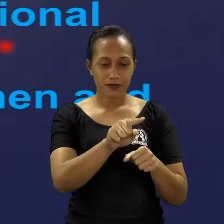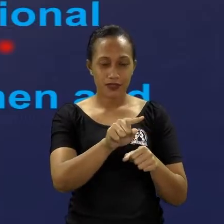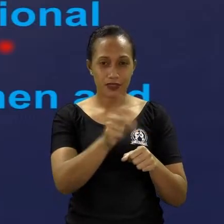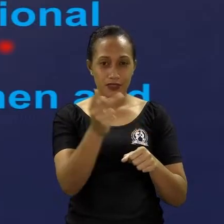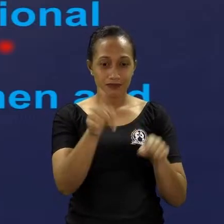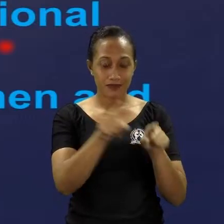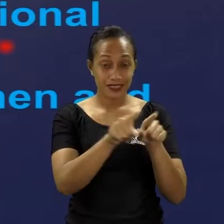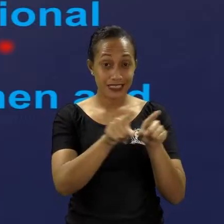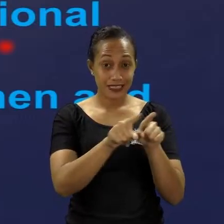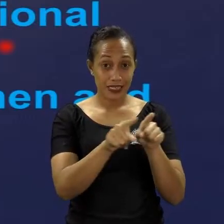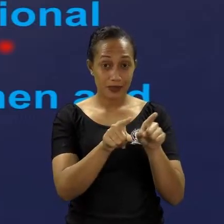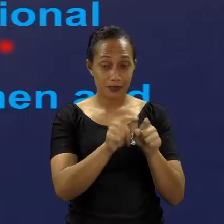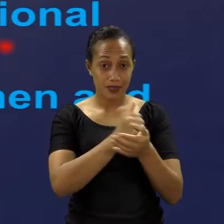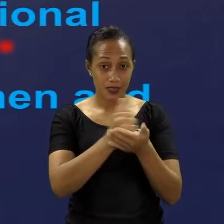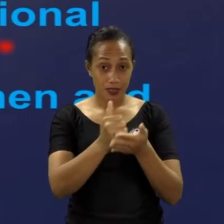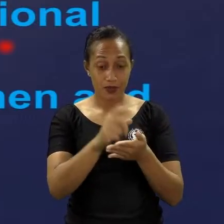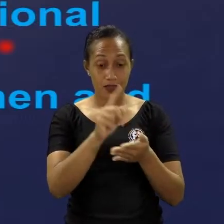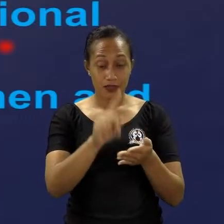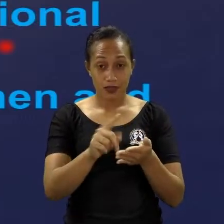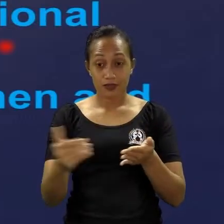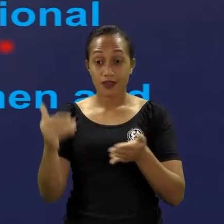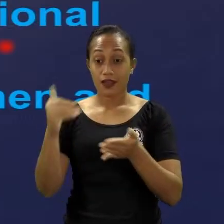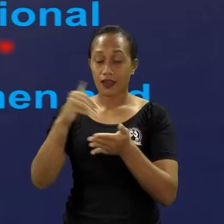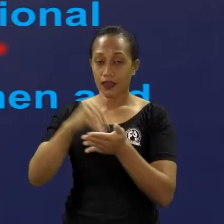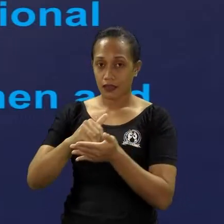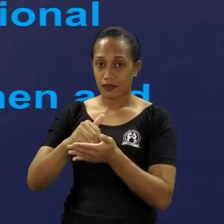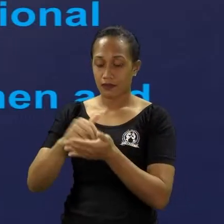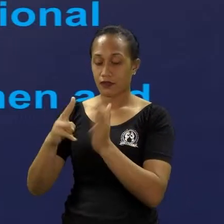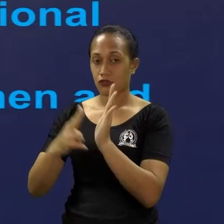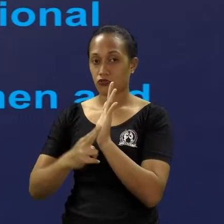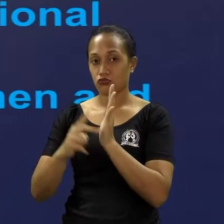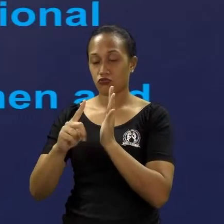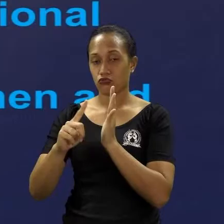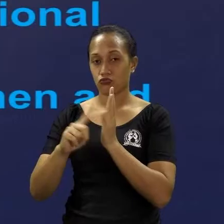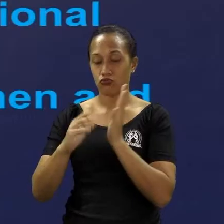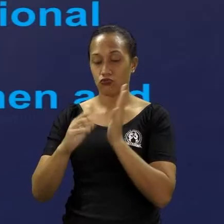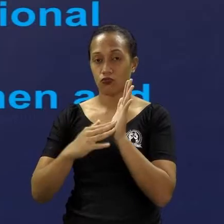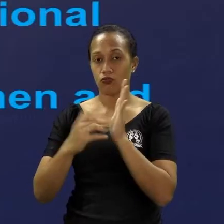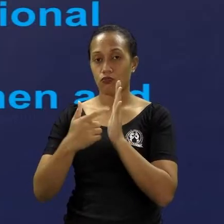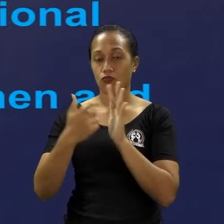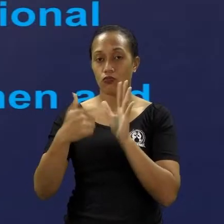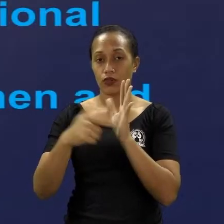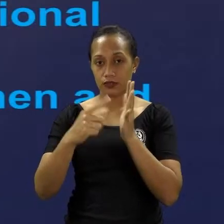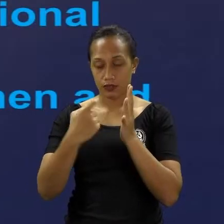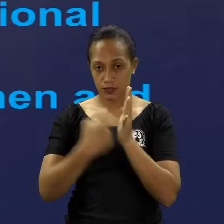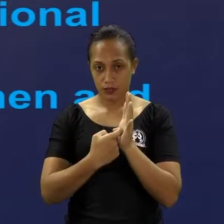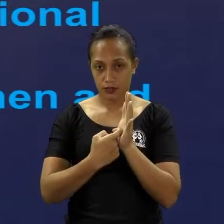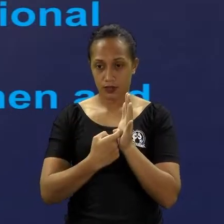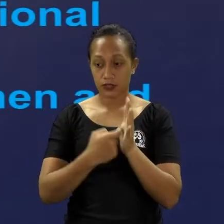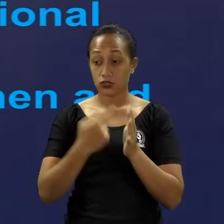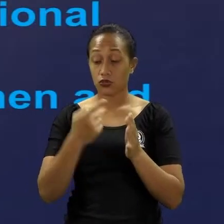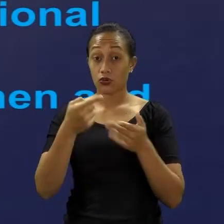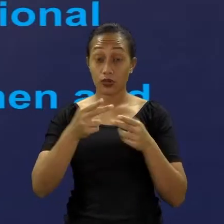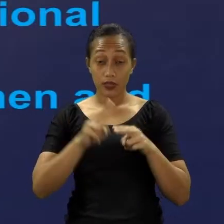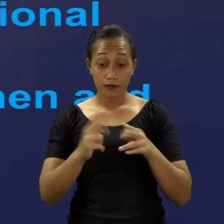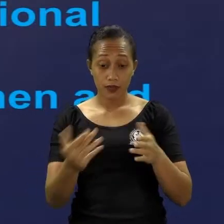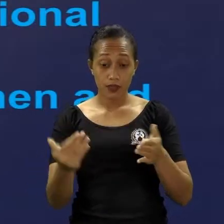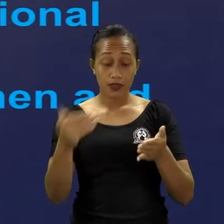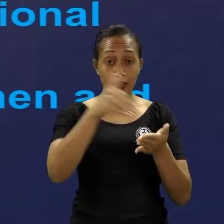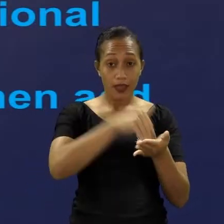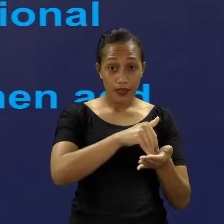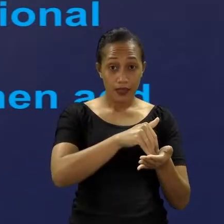same, and then add the numerators. Pai mai, a tātou o e